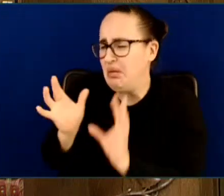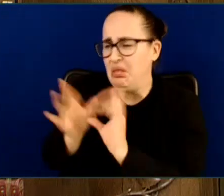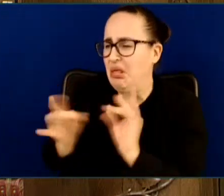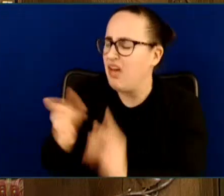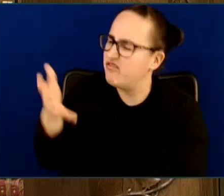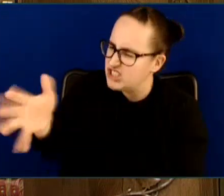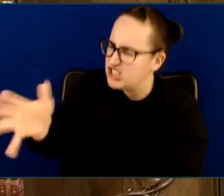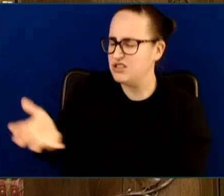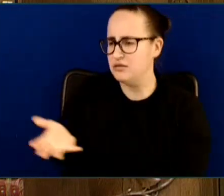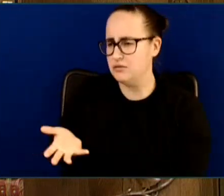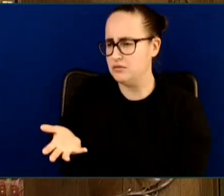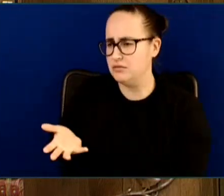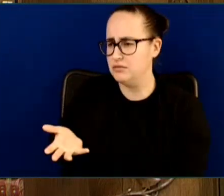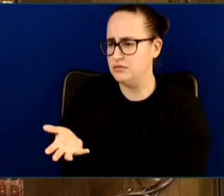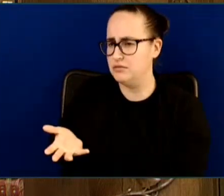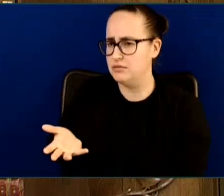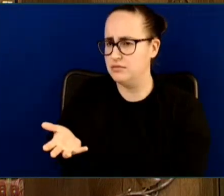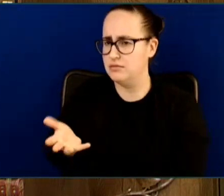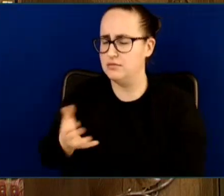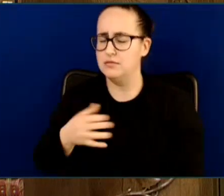Leader of the third party.